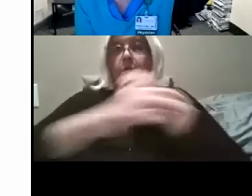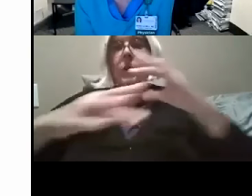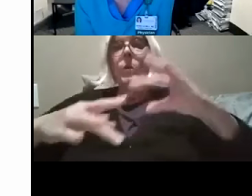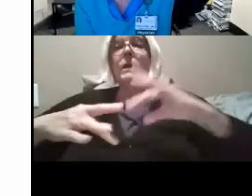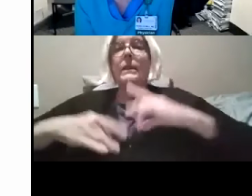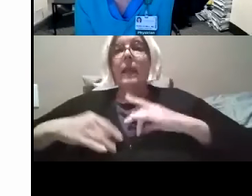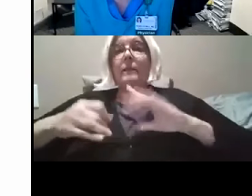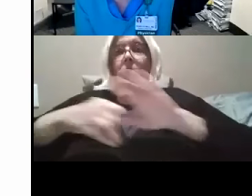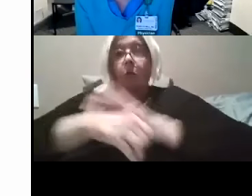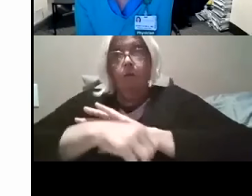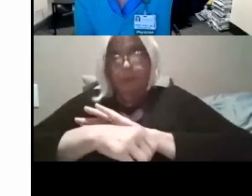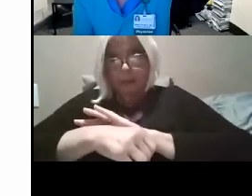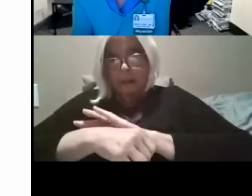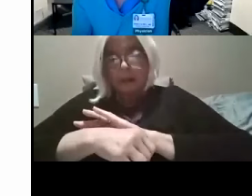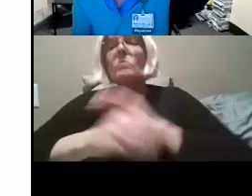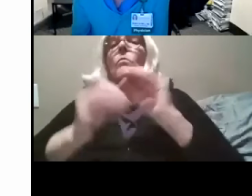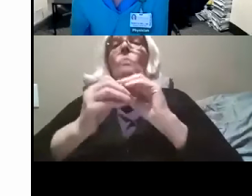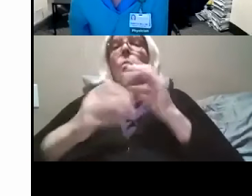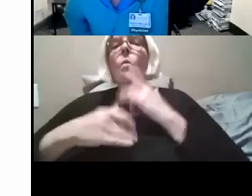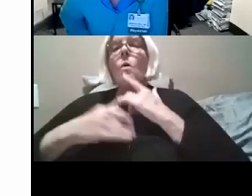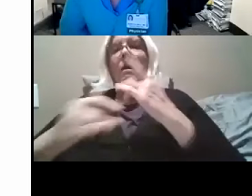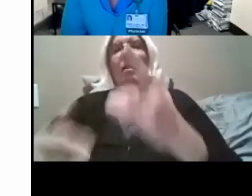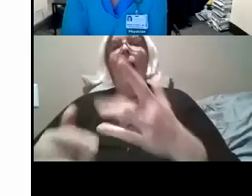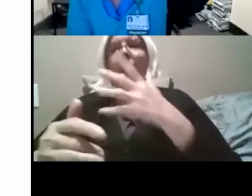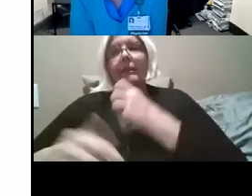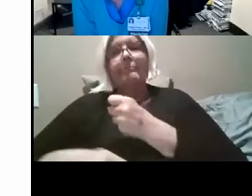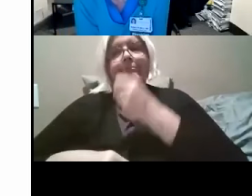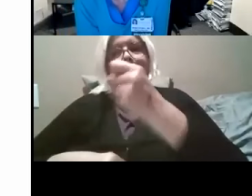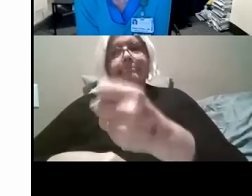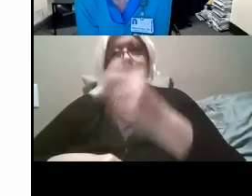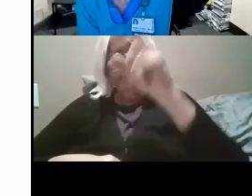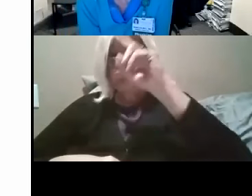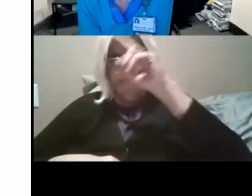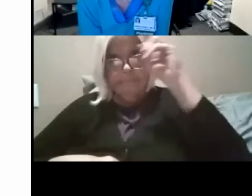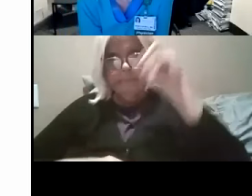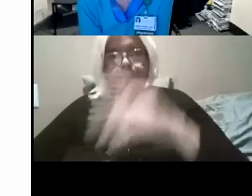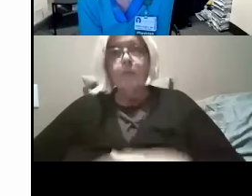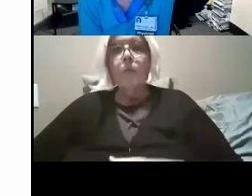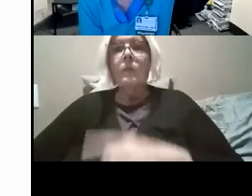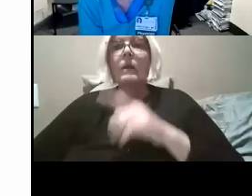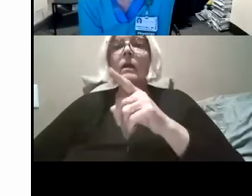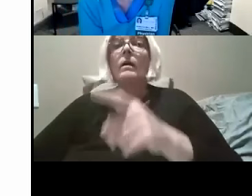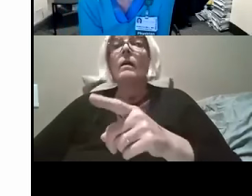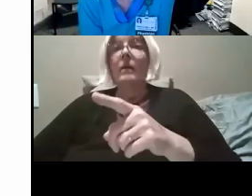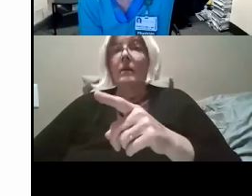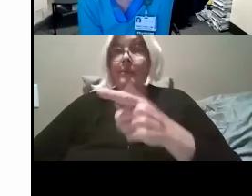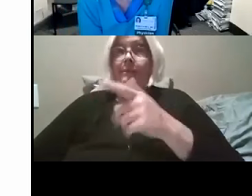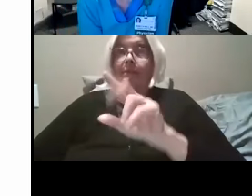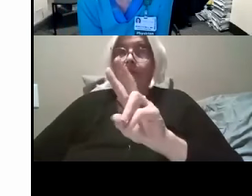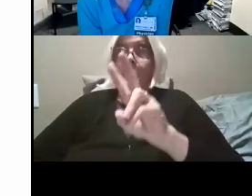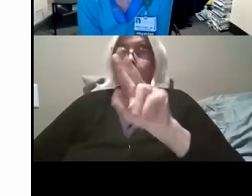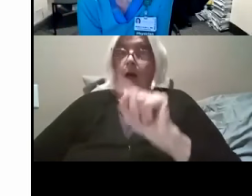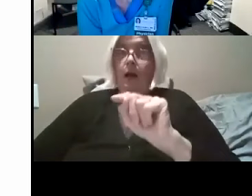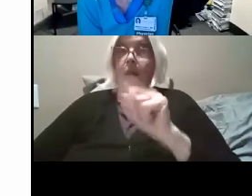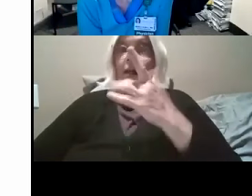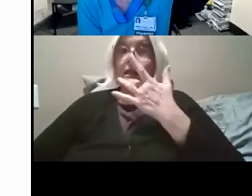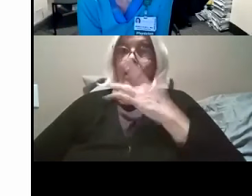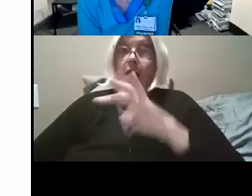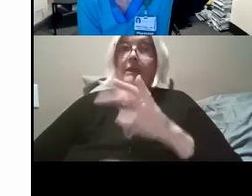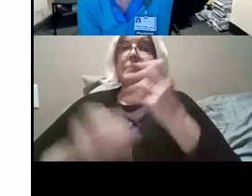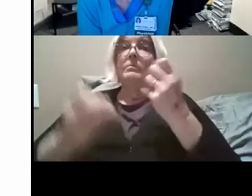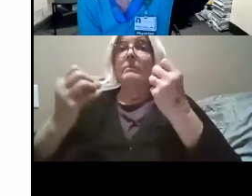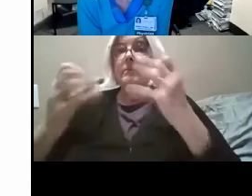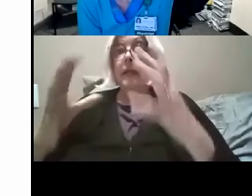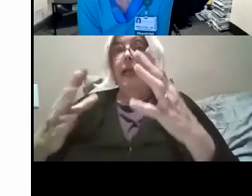among our adolescent age group has helped to protect us from seeing high rates of